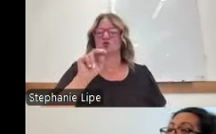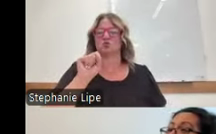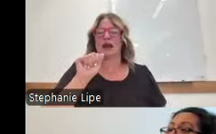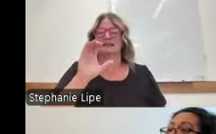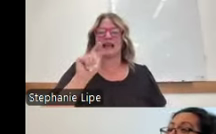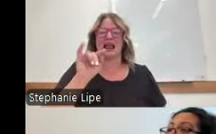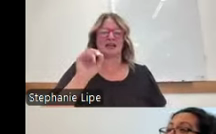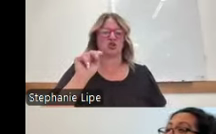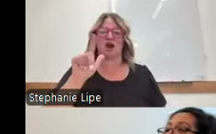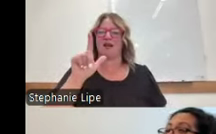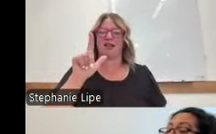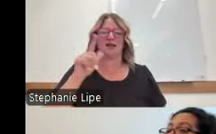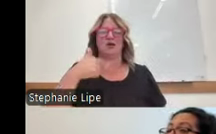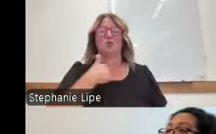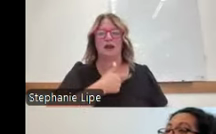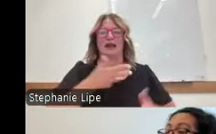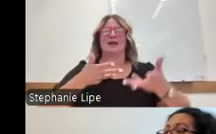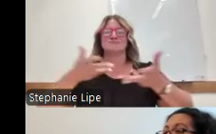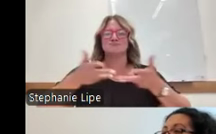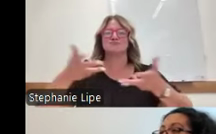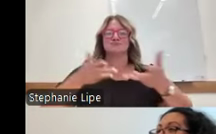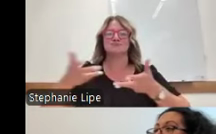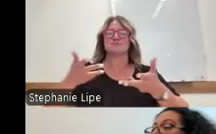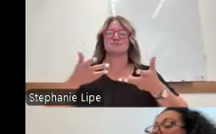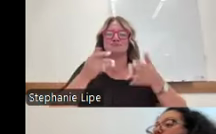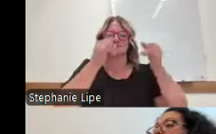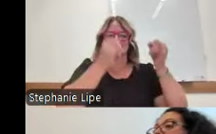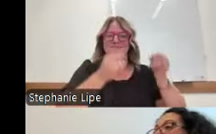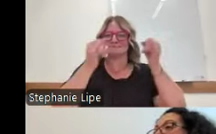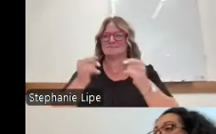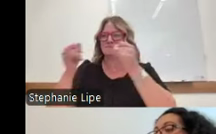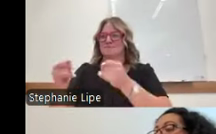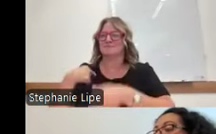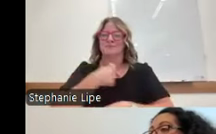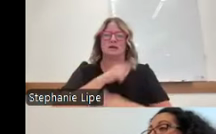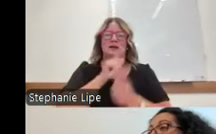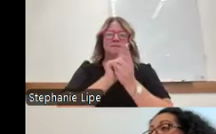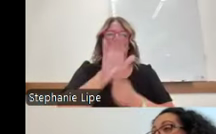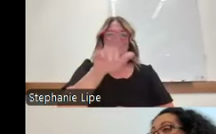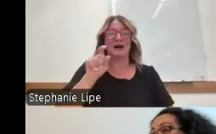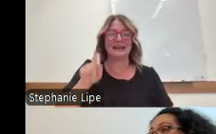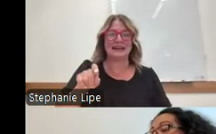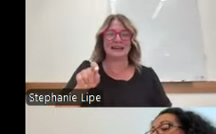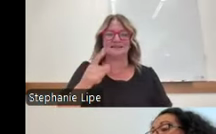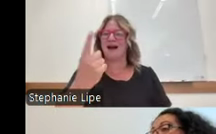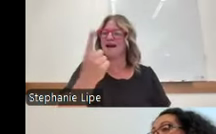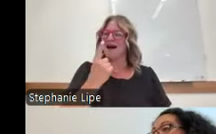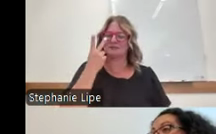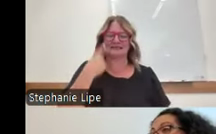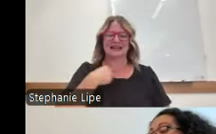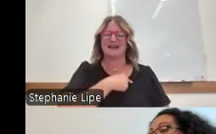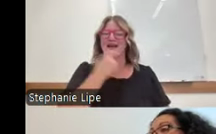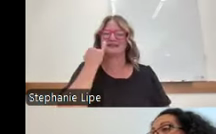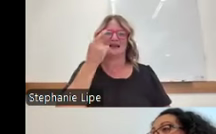It's not only a transaction, it's not just transactional. We actually have a rapport and a relationship to meet